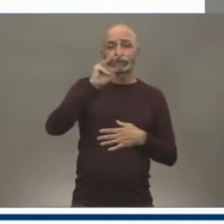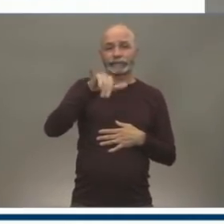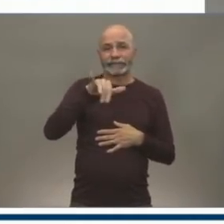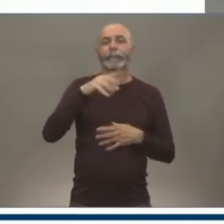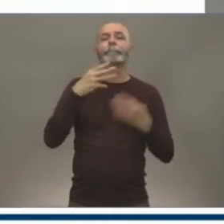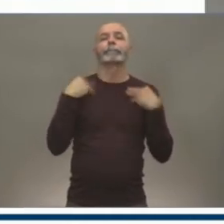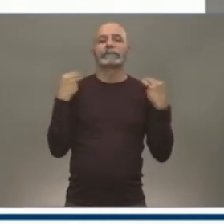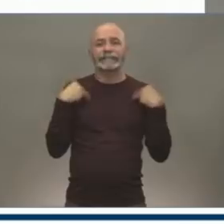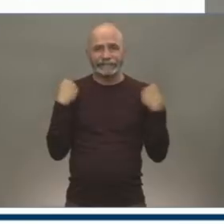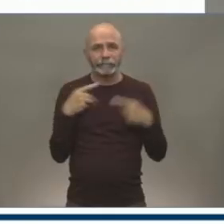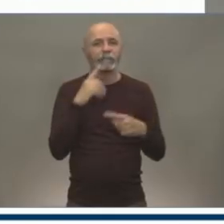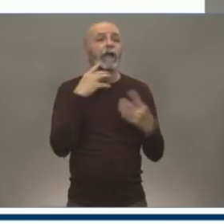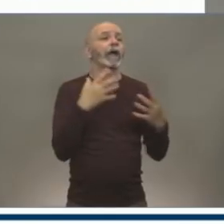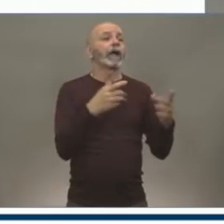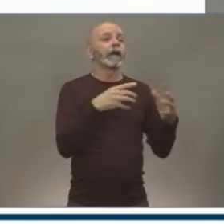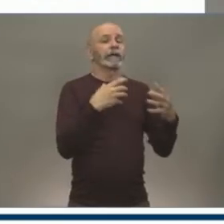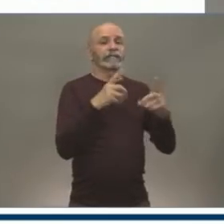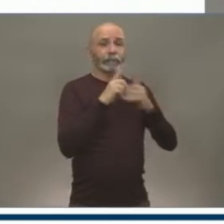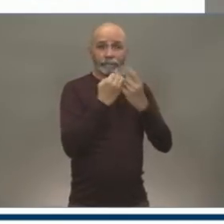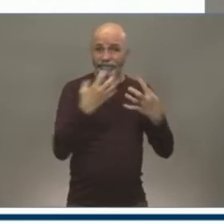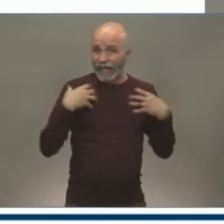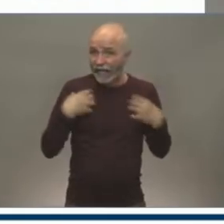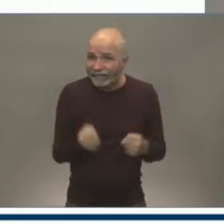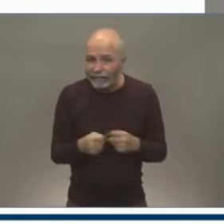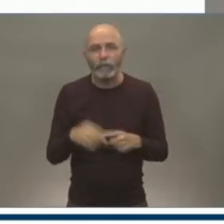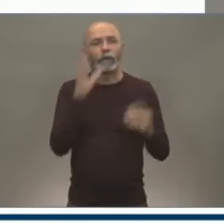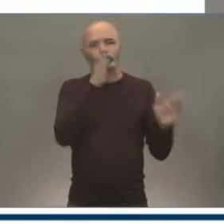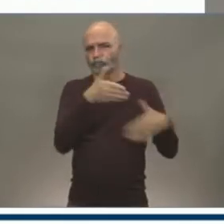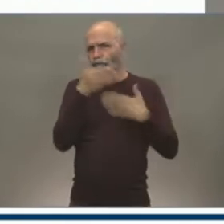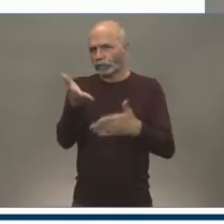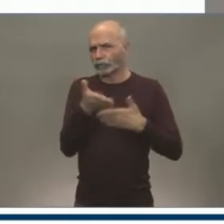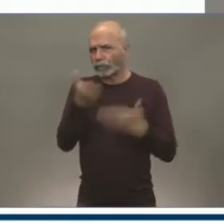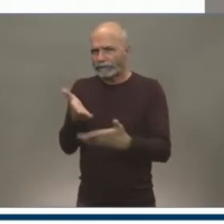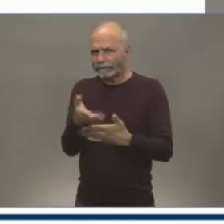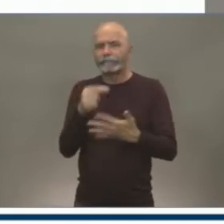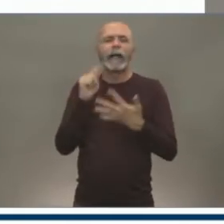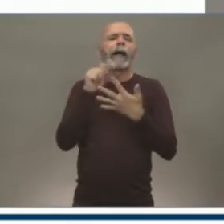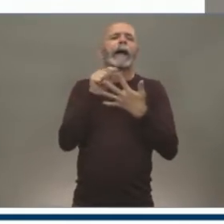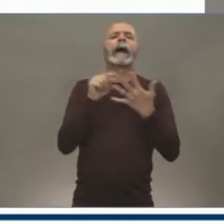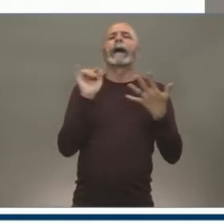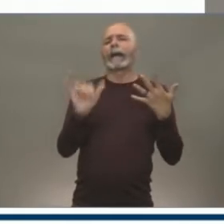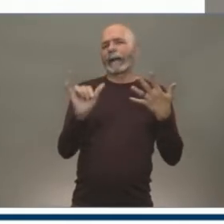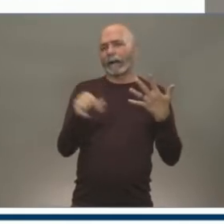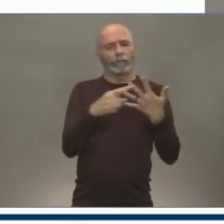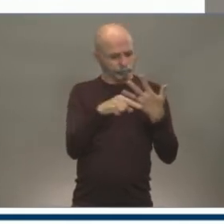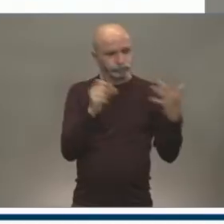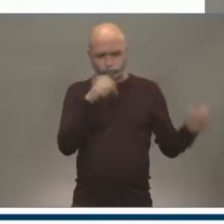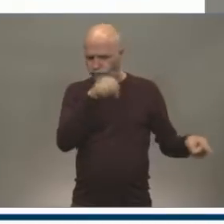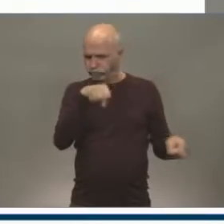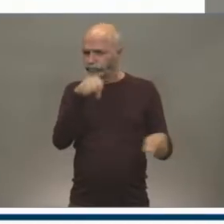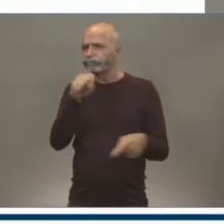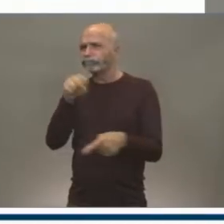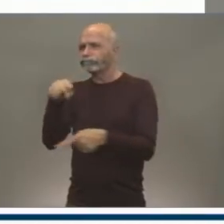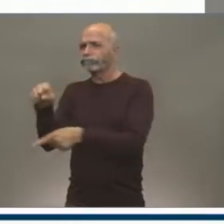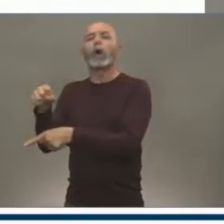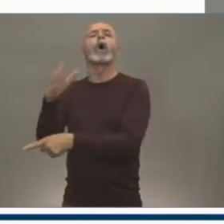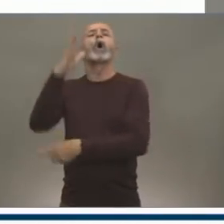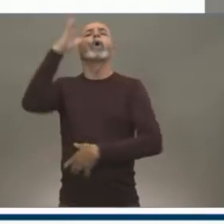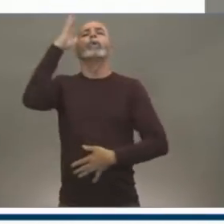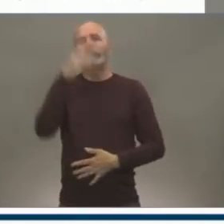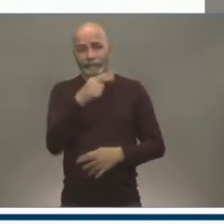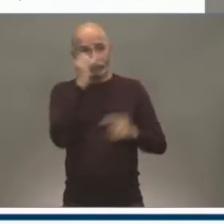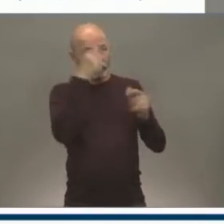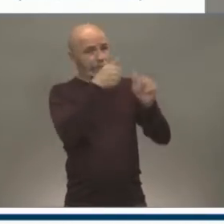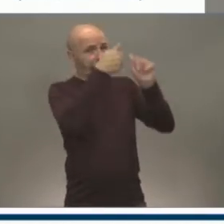Special Advisory Committee provides those recommendations about this, and we are clear that that'll be what we bring forward in each province and